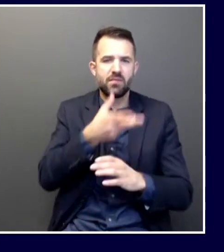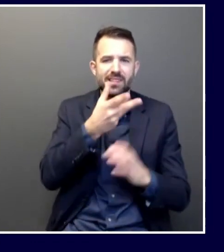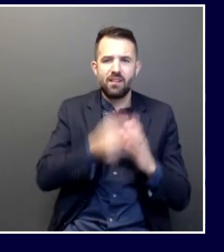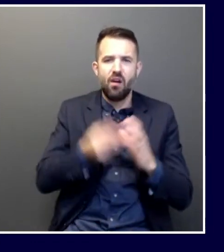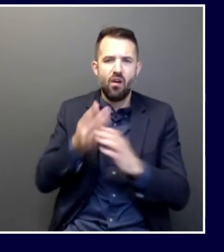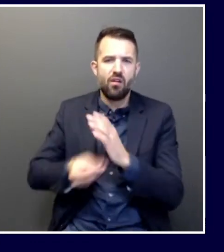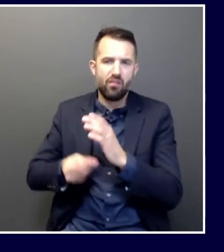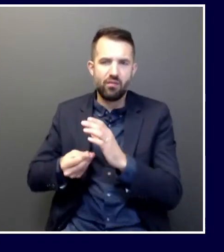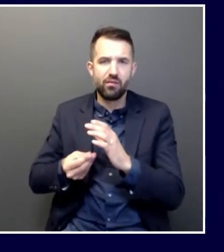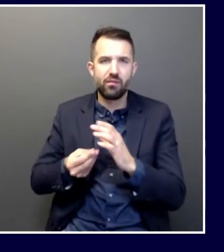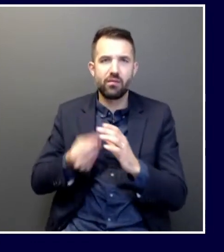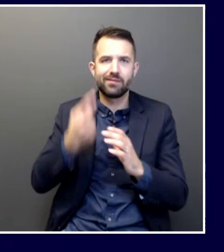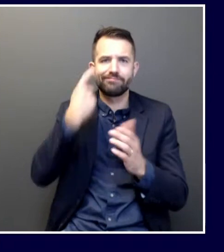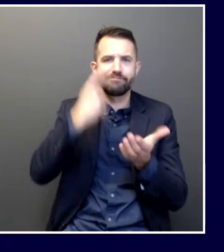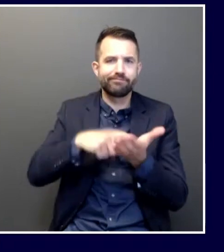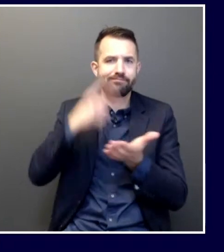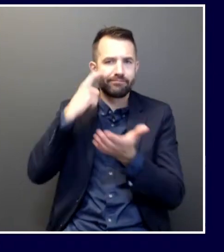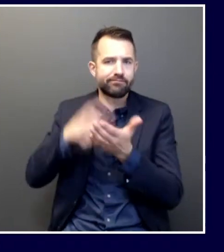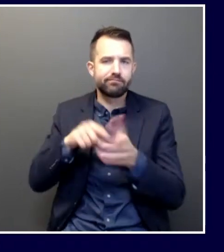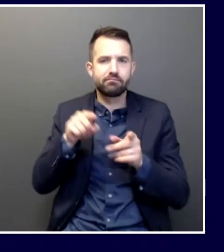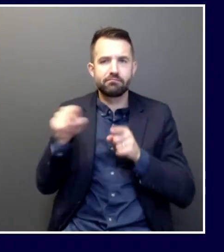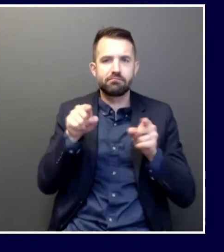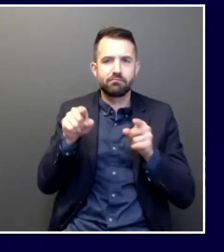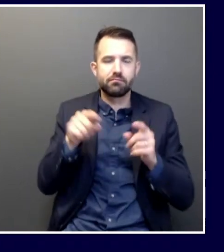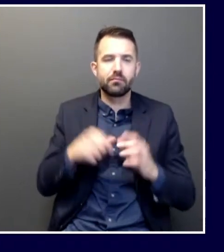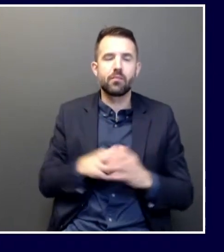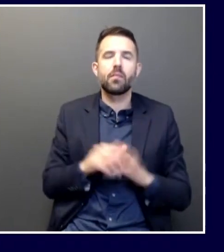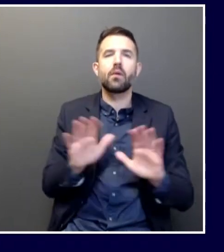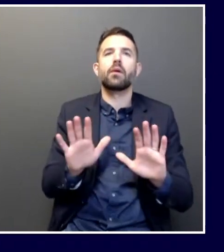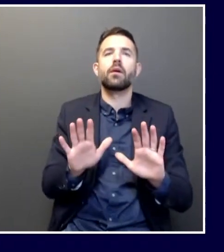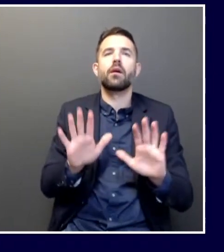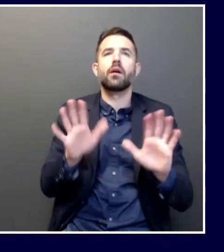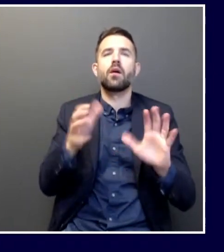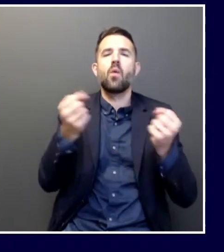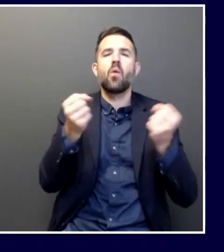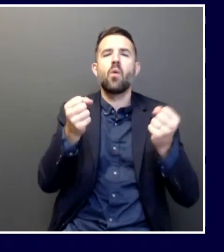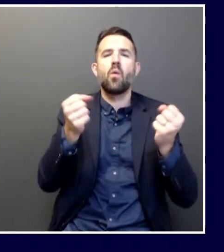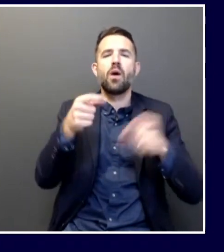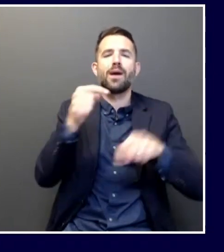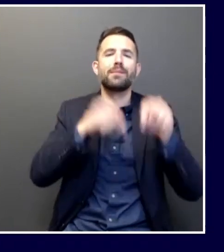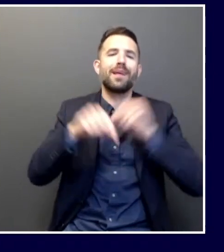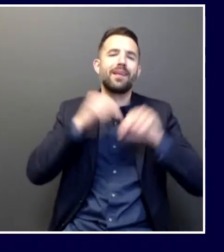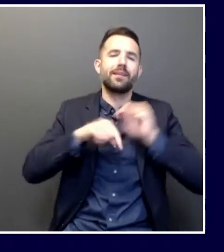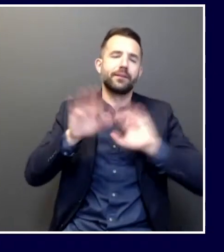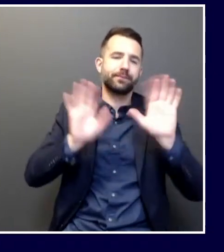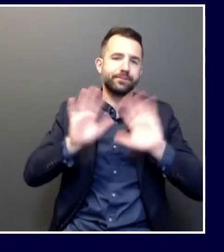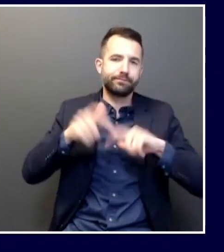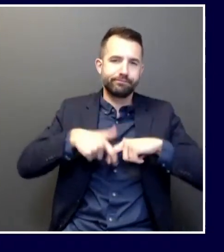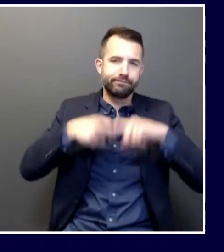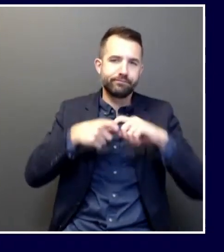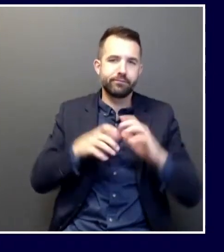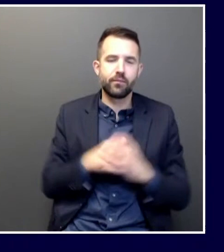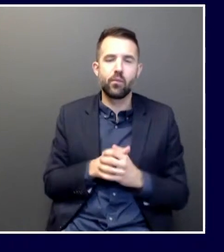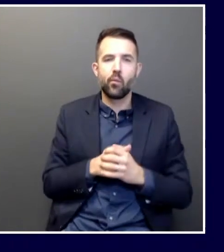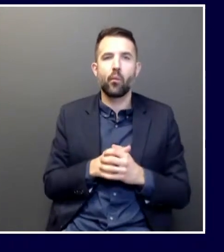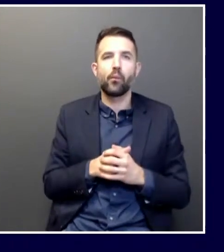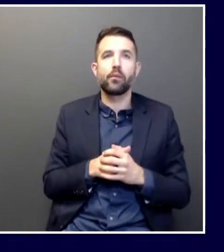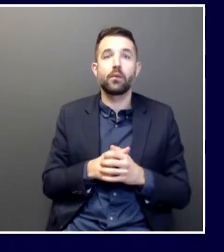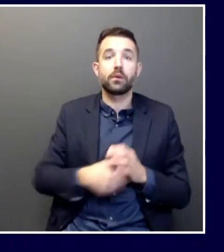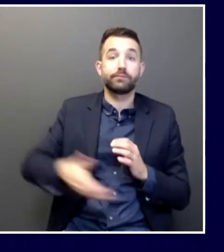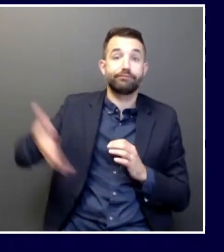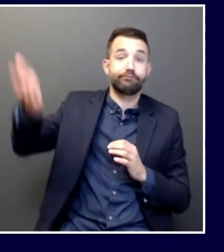of, in the past, in the course of this pandemic, we've seen spikes, times where hospitalizations and deaths were high for